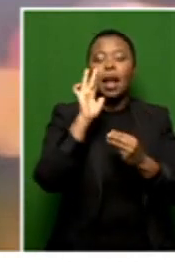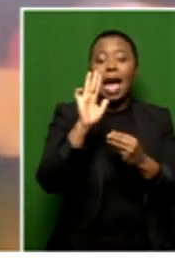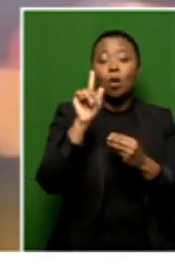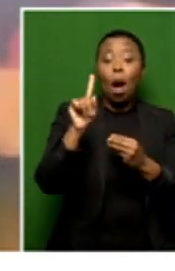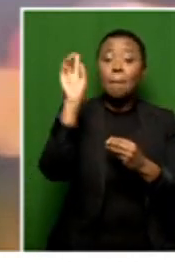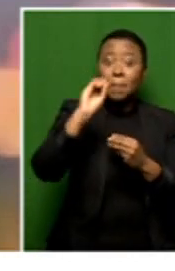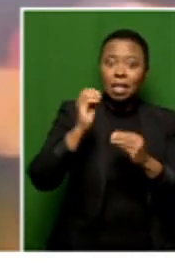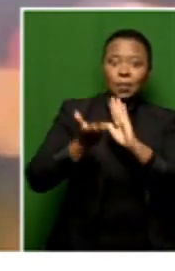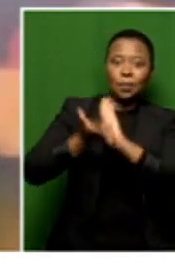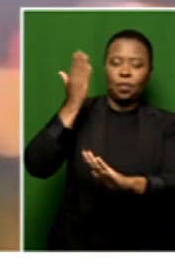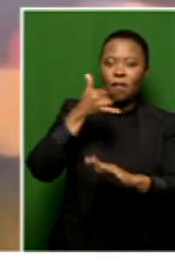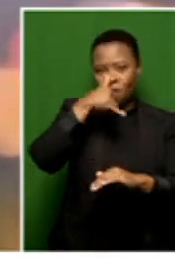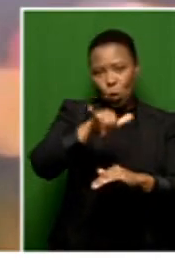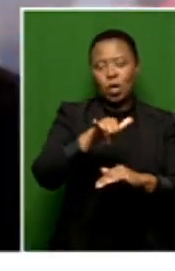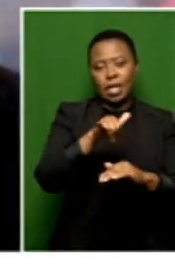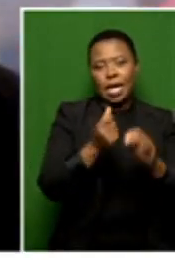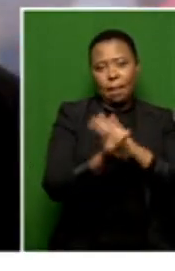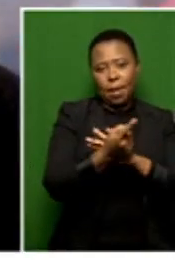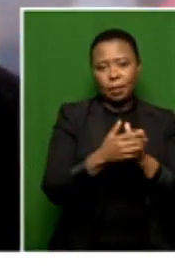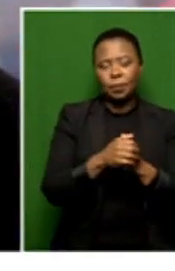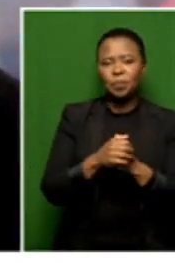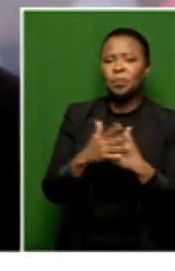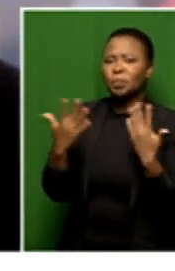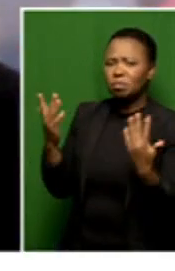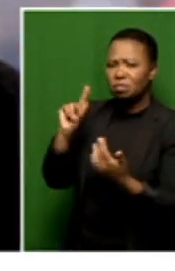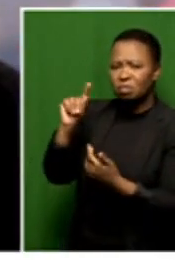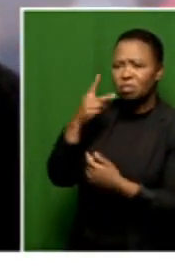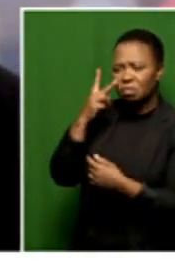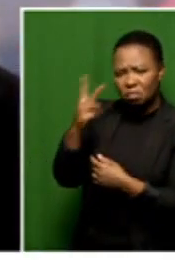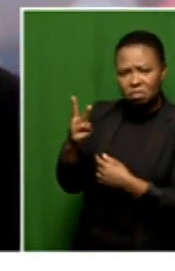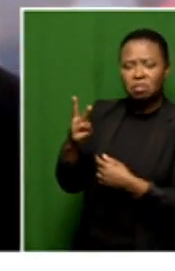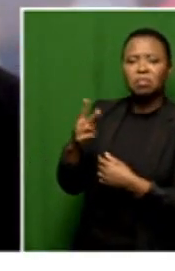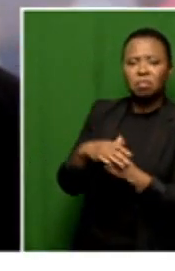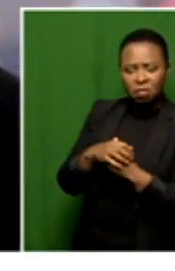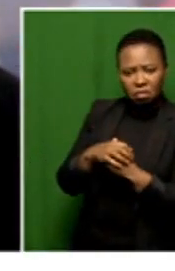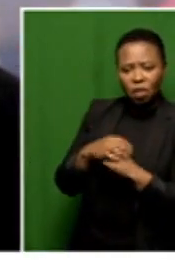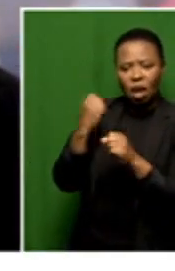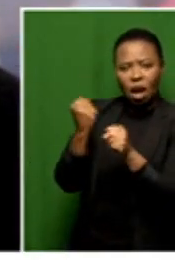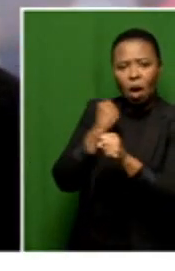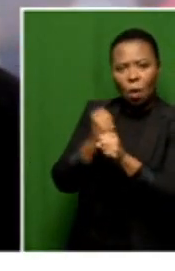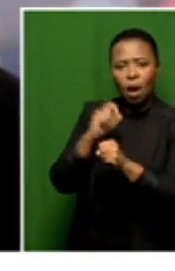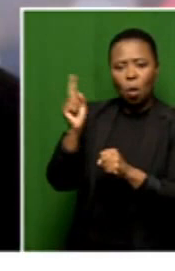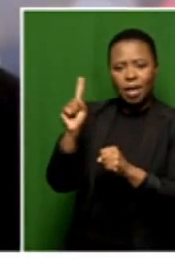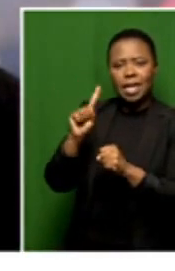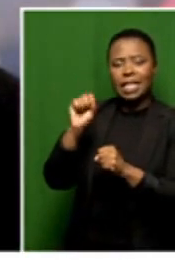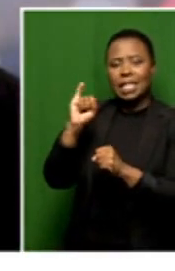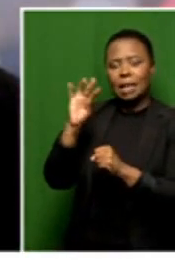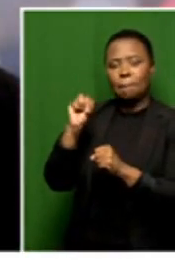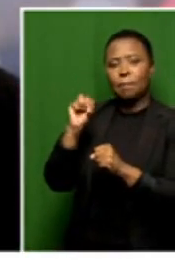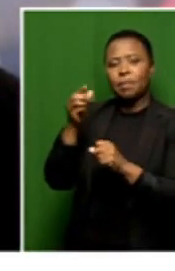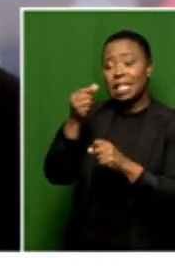as you mentioned. Phew, I'm looking at that. I mean, what do we know about the inner workings of SIMswap